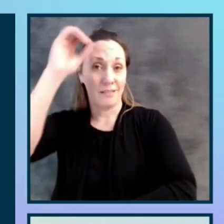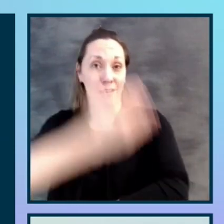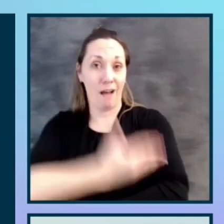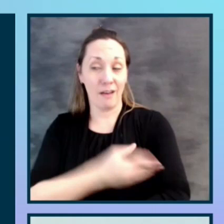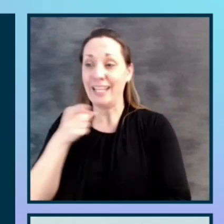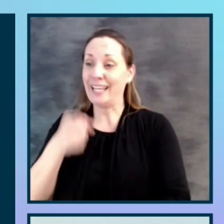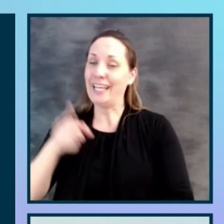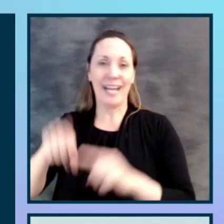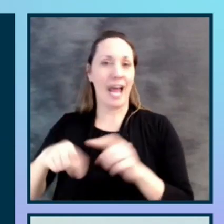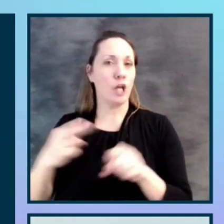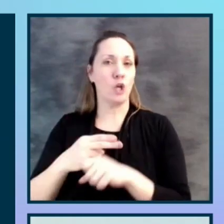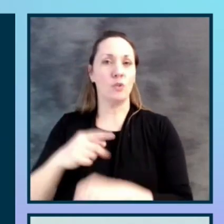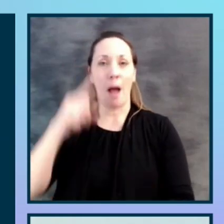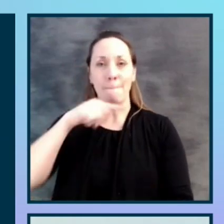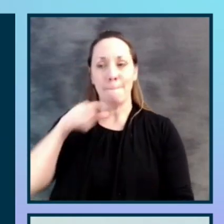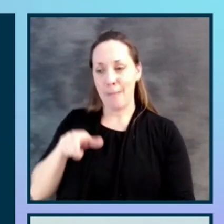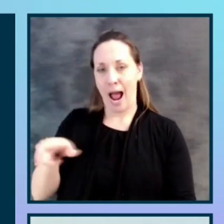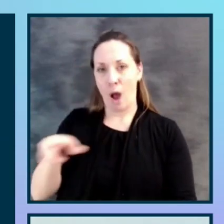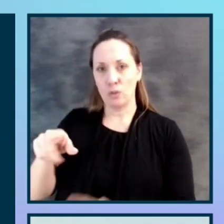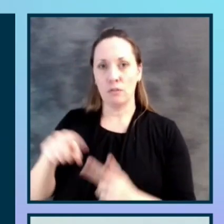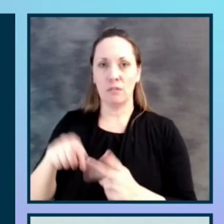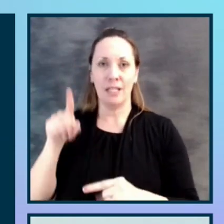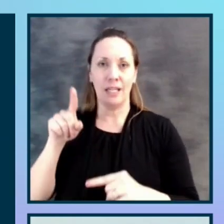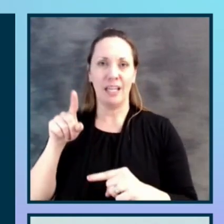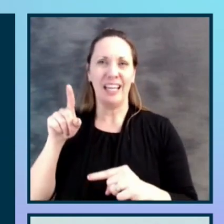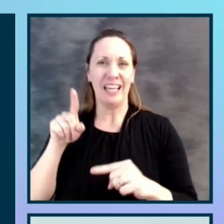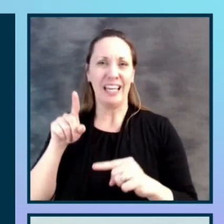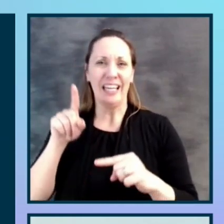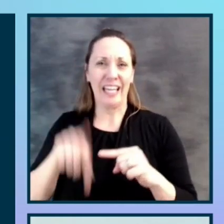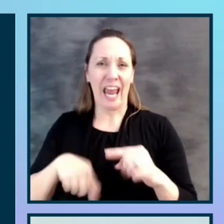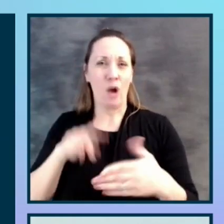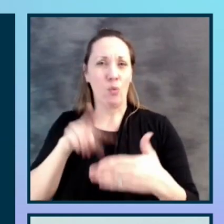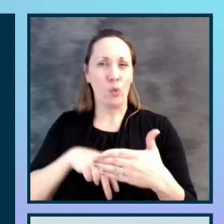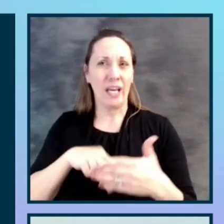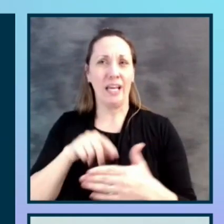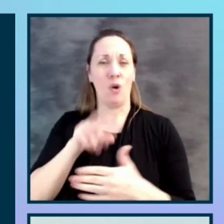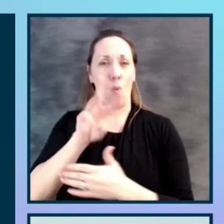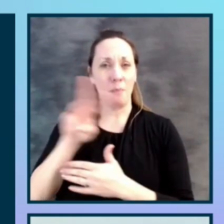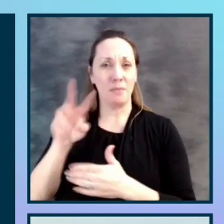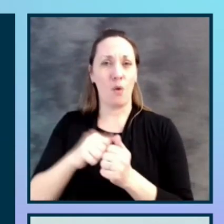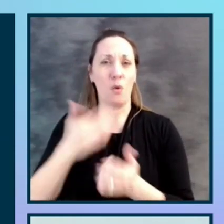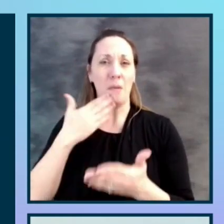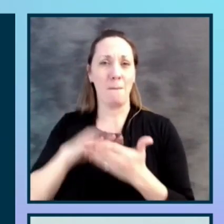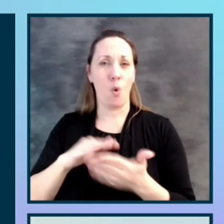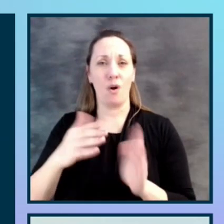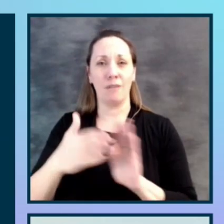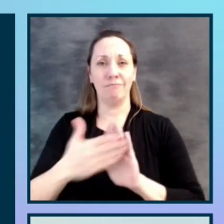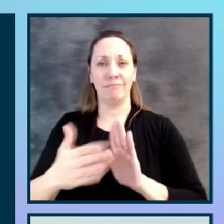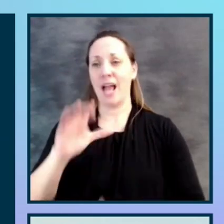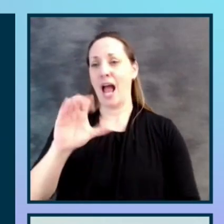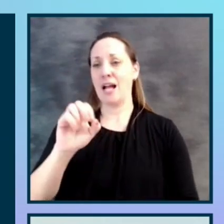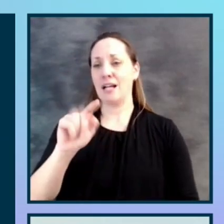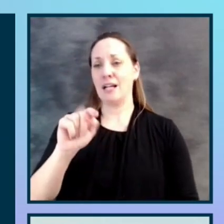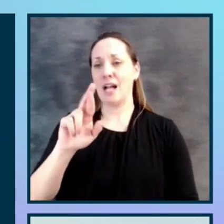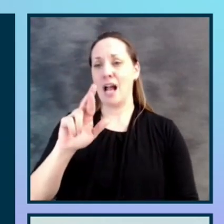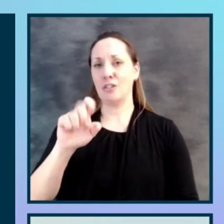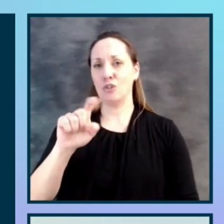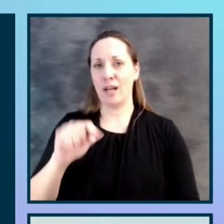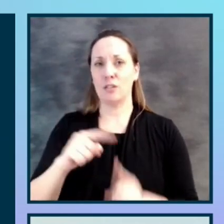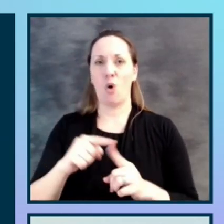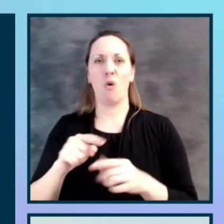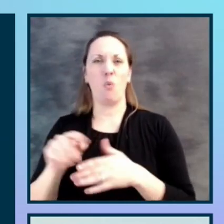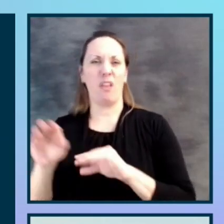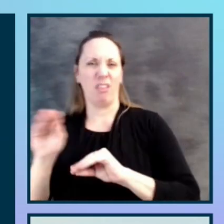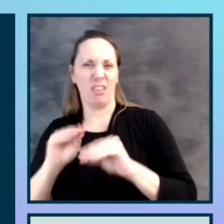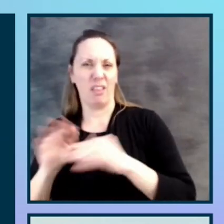a mouse, read websites with poor contrast, or be exposed to fancy loading animations that will immediately trigger a seizure in